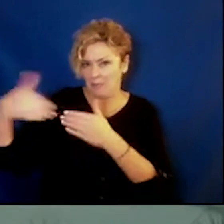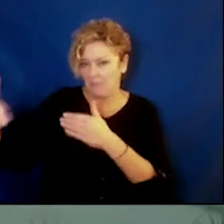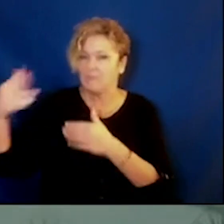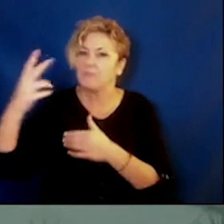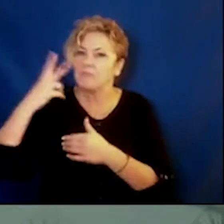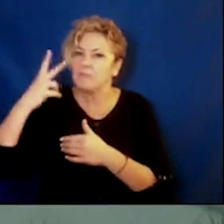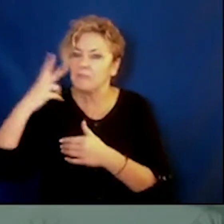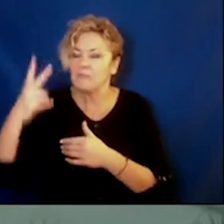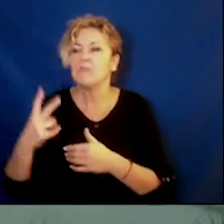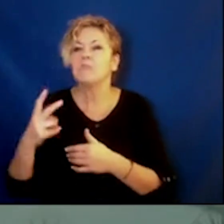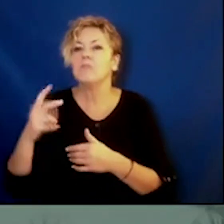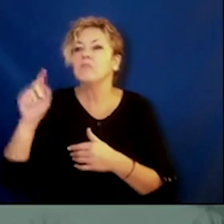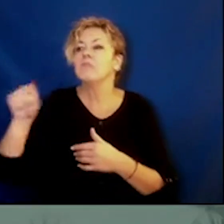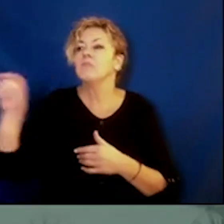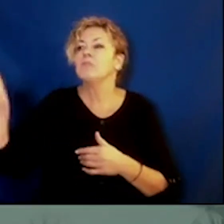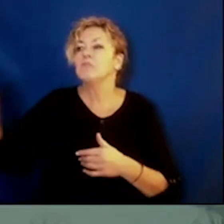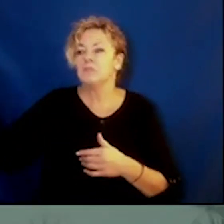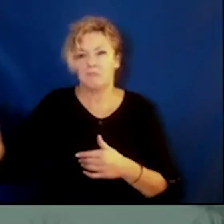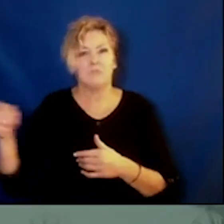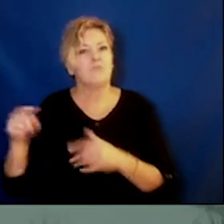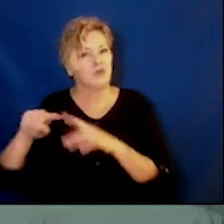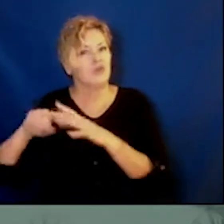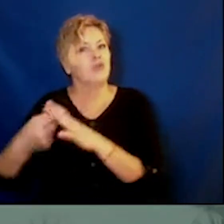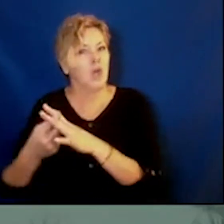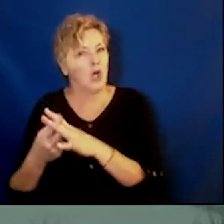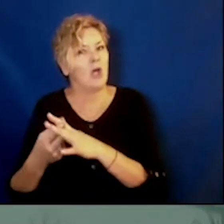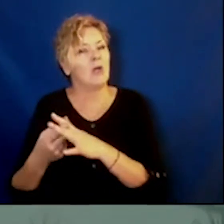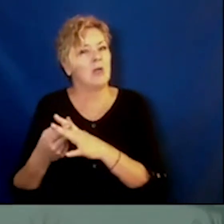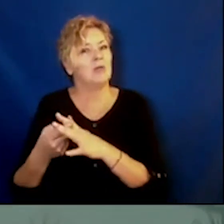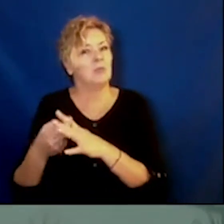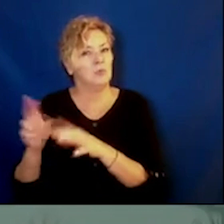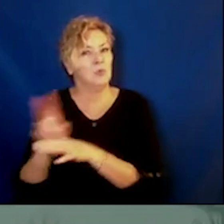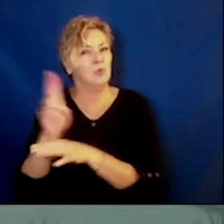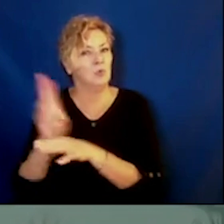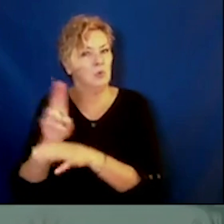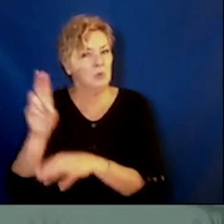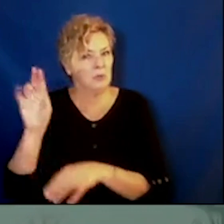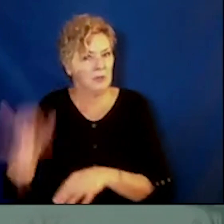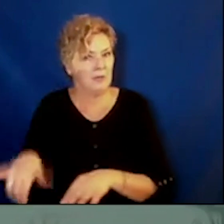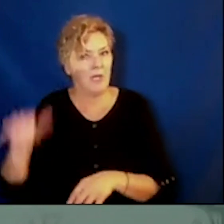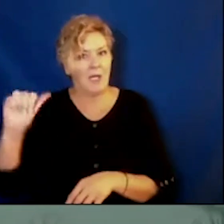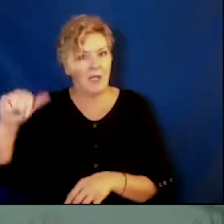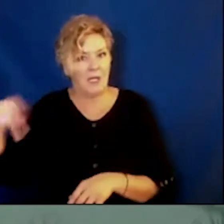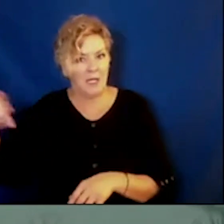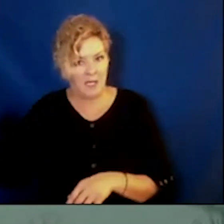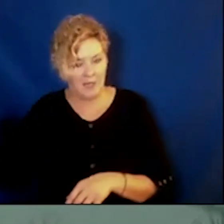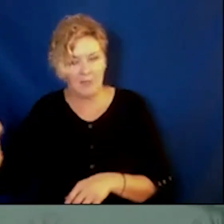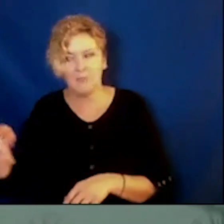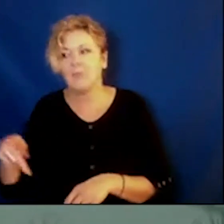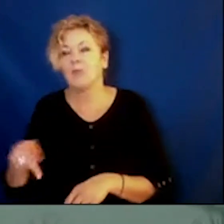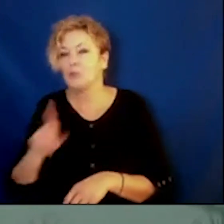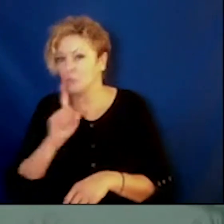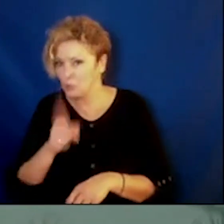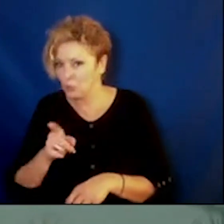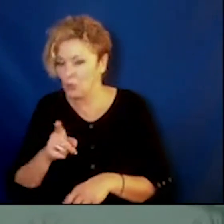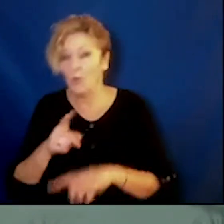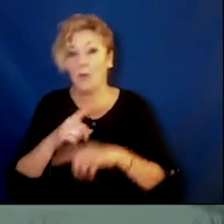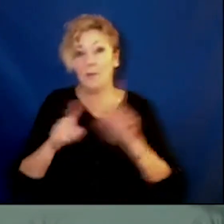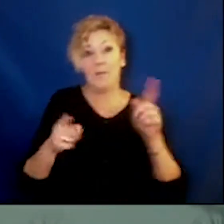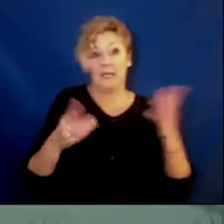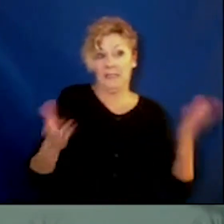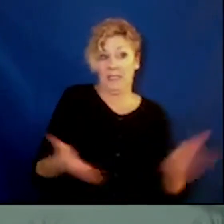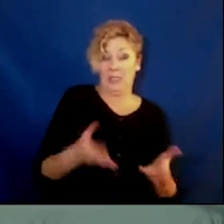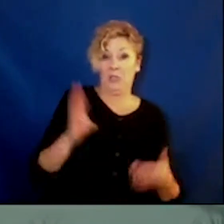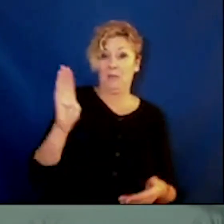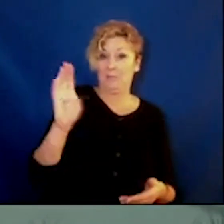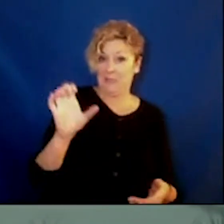Alberta seems to think they work. Thanks. Well, I think at the moment, I believe a lot of provinces